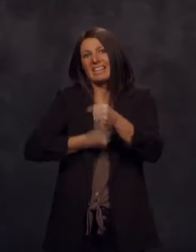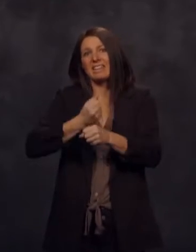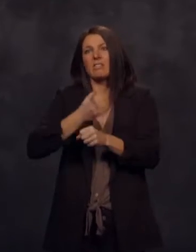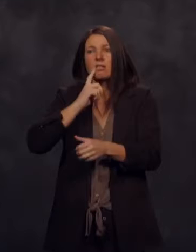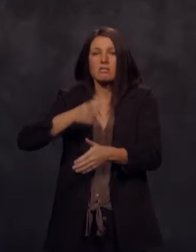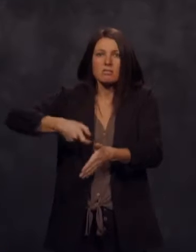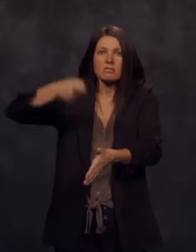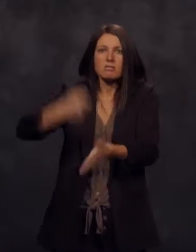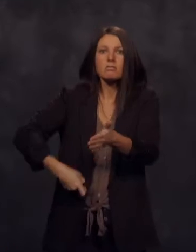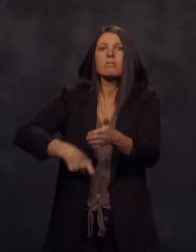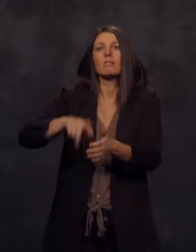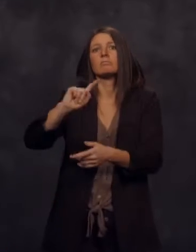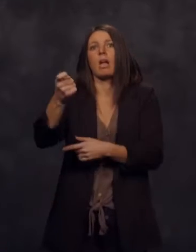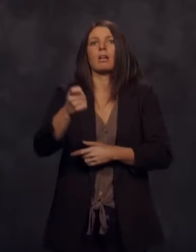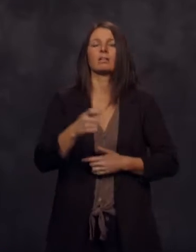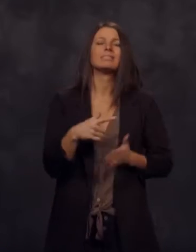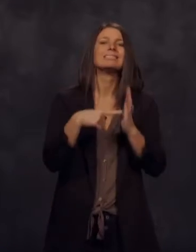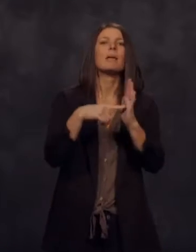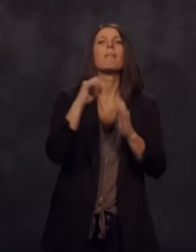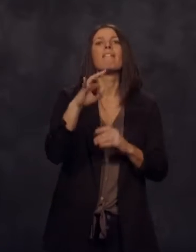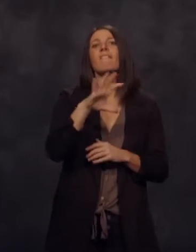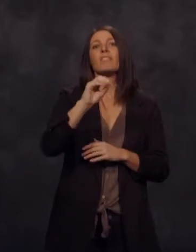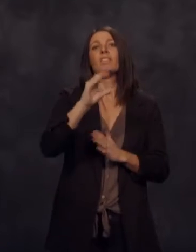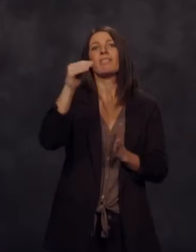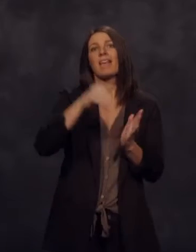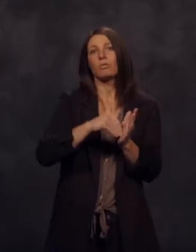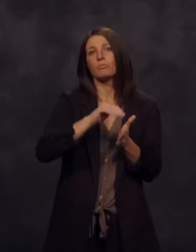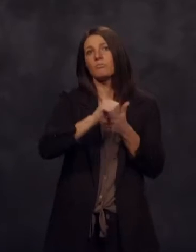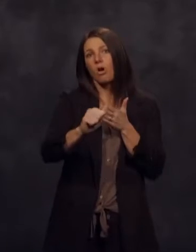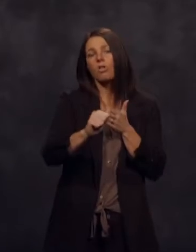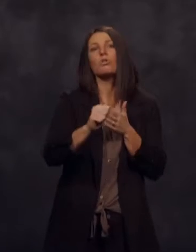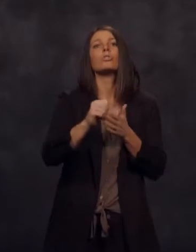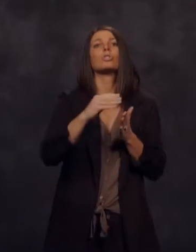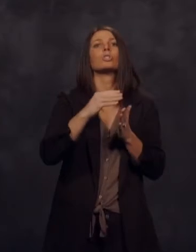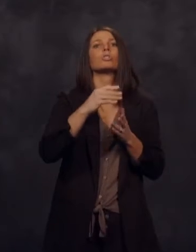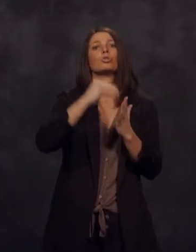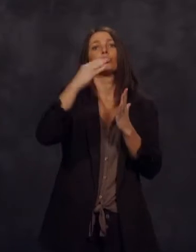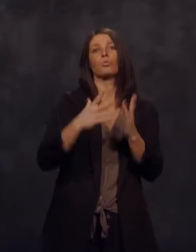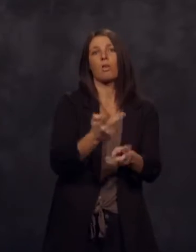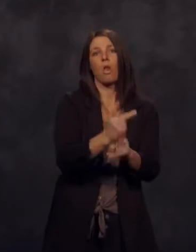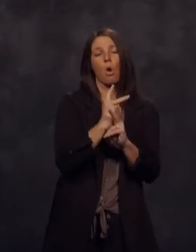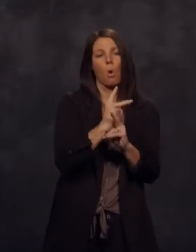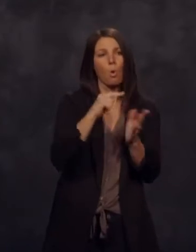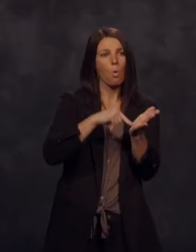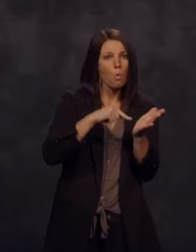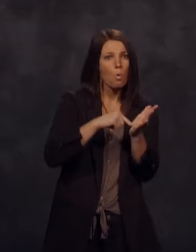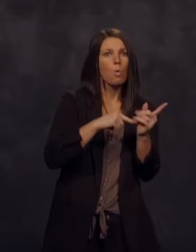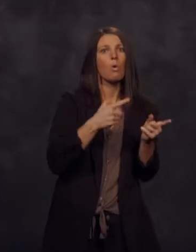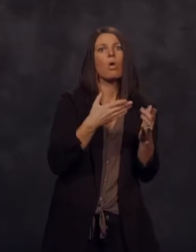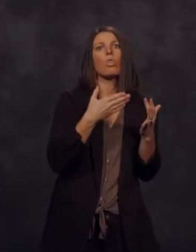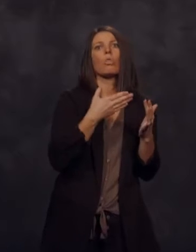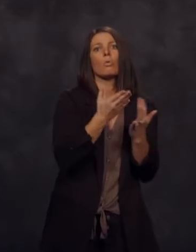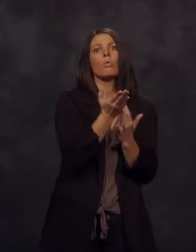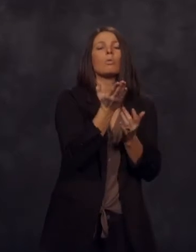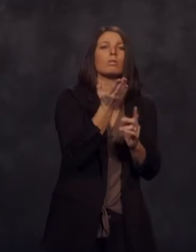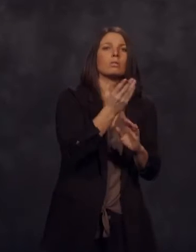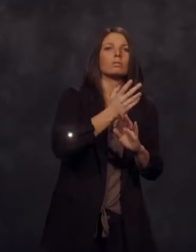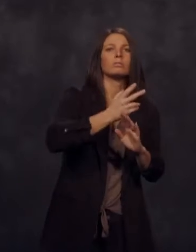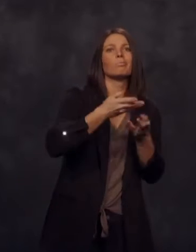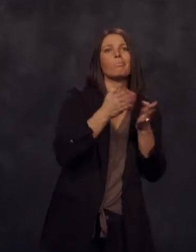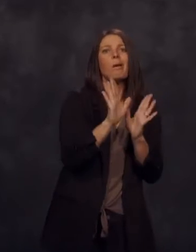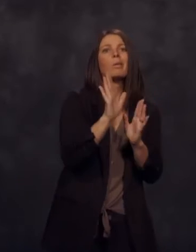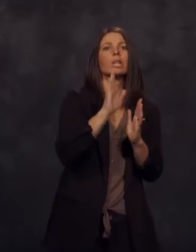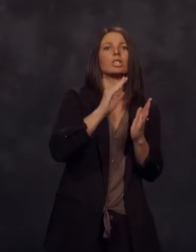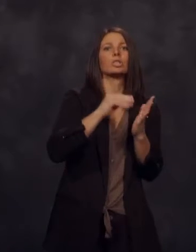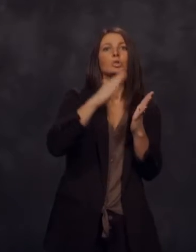example, if a Pennsylvanian had $50,000 of students loaned through the Public Service Loan Forgiveness Program, and if that